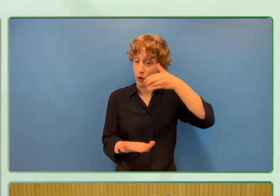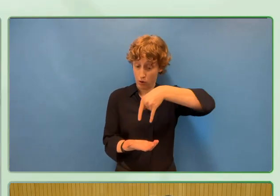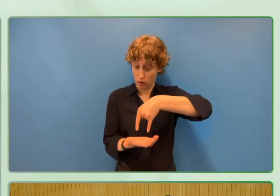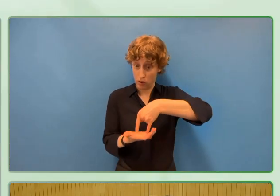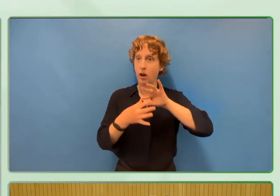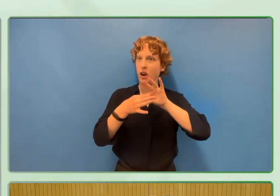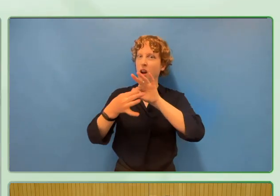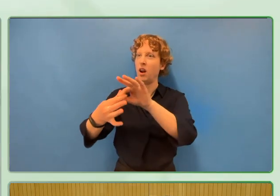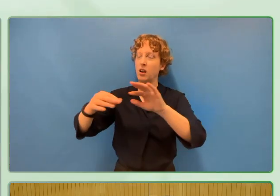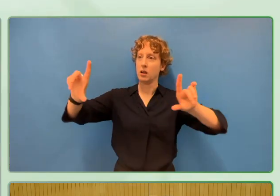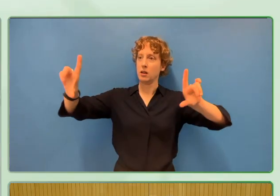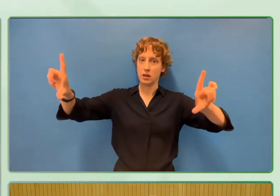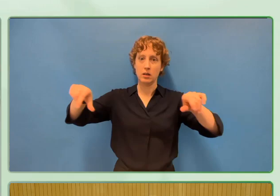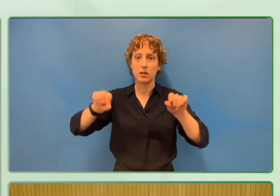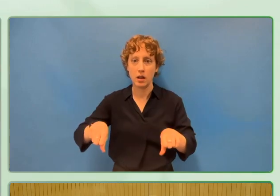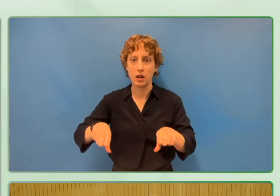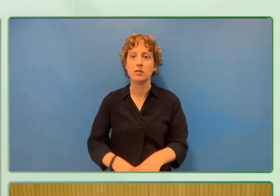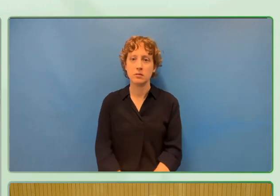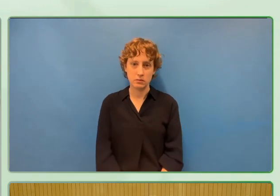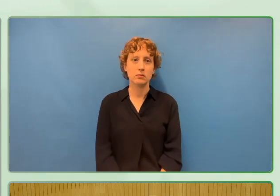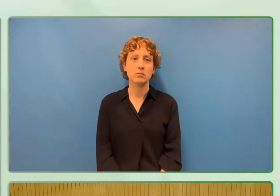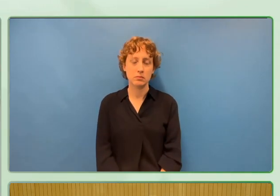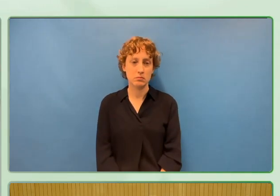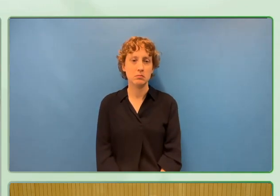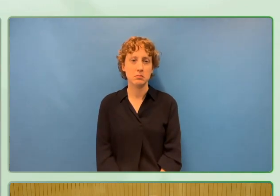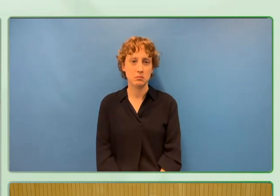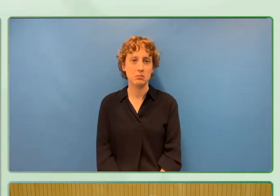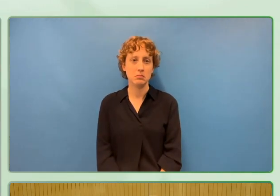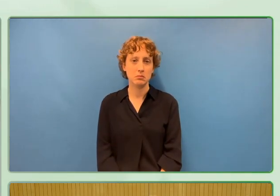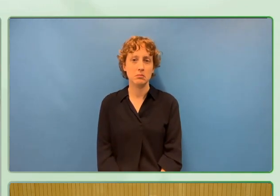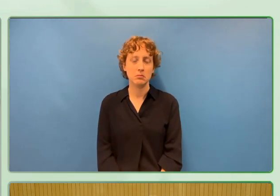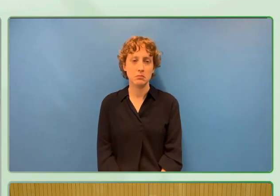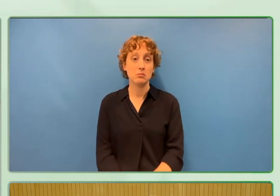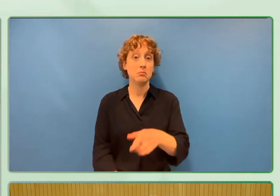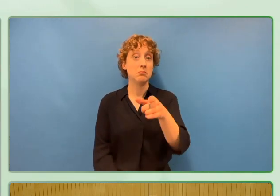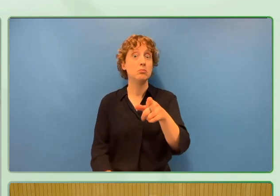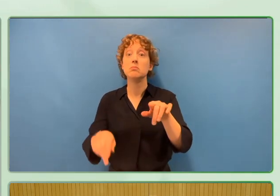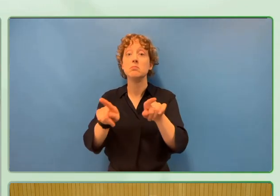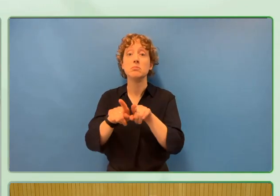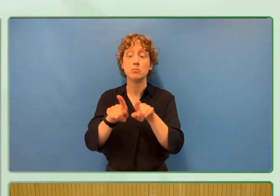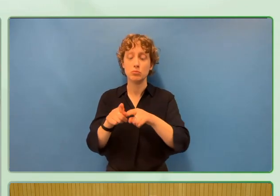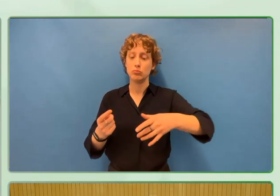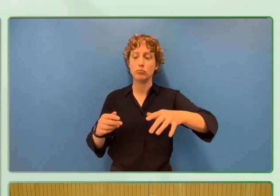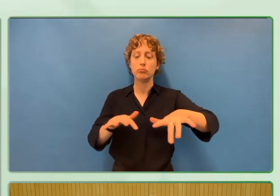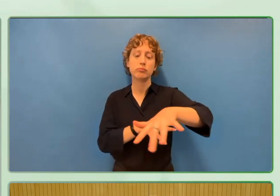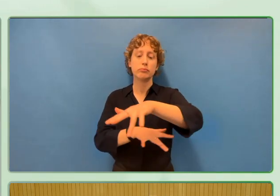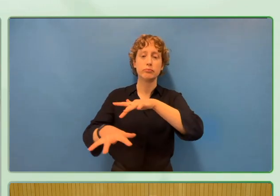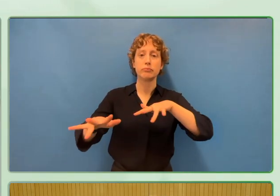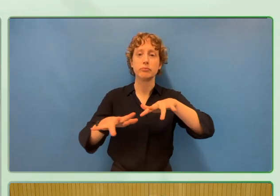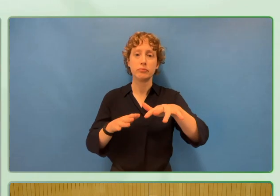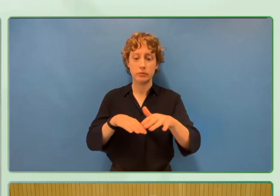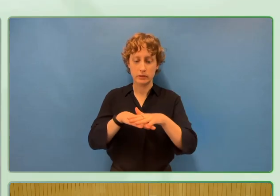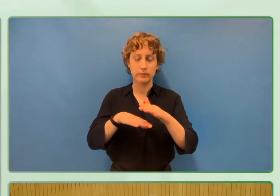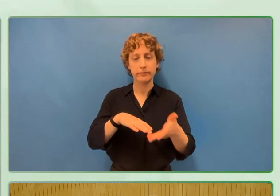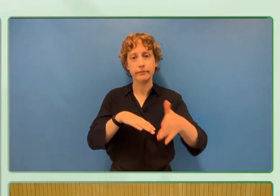time, you can use your social skills, doing things with other people, and also motor skills. And